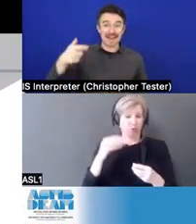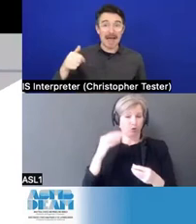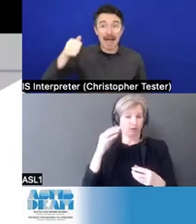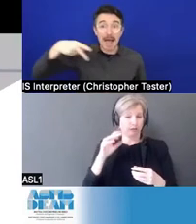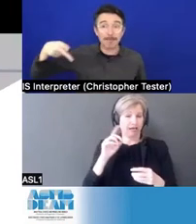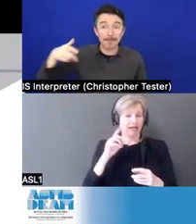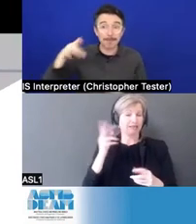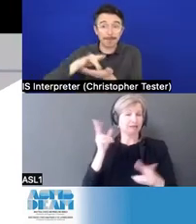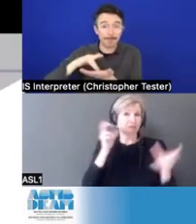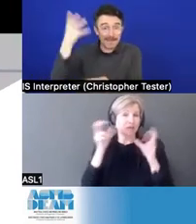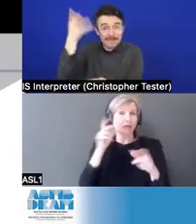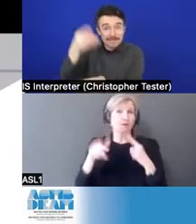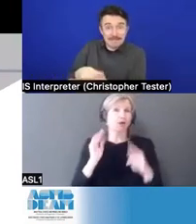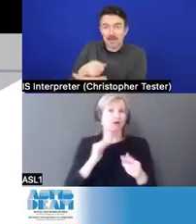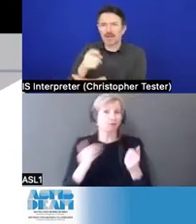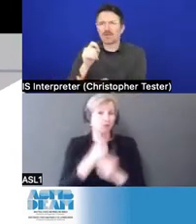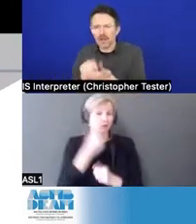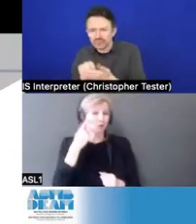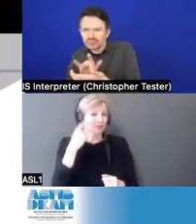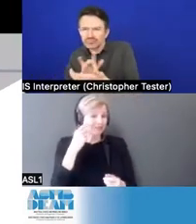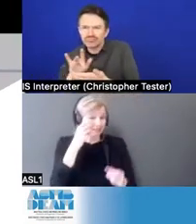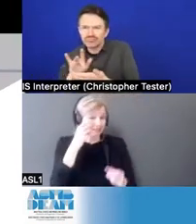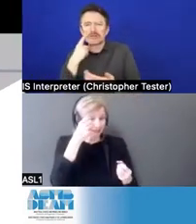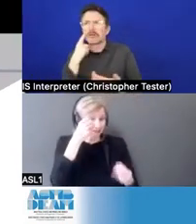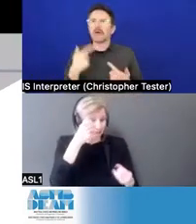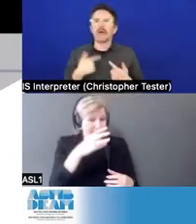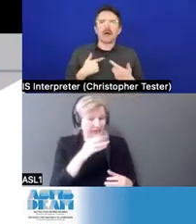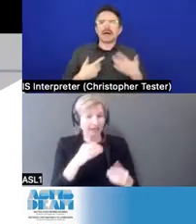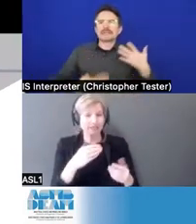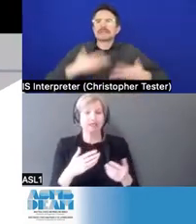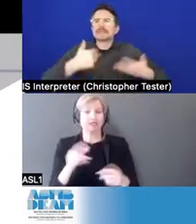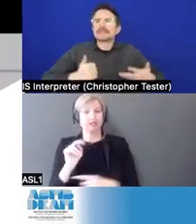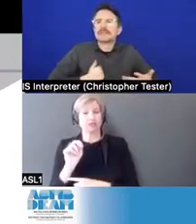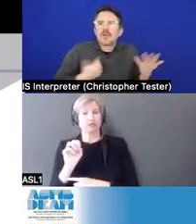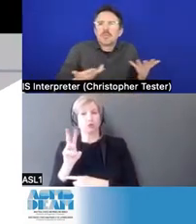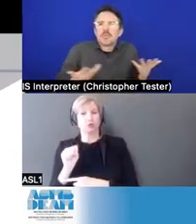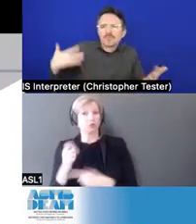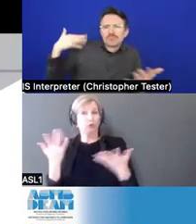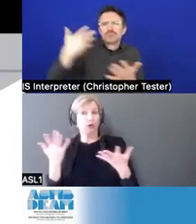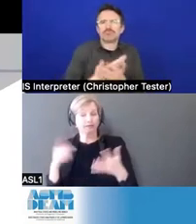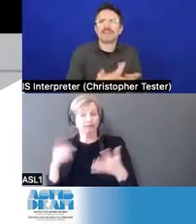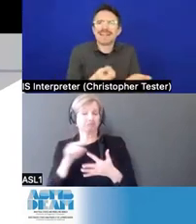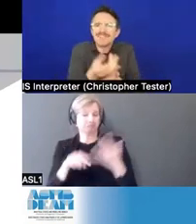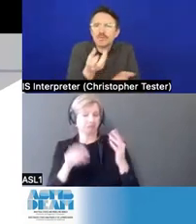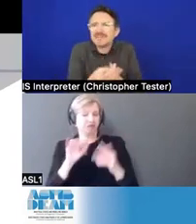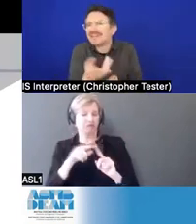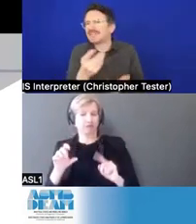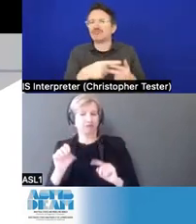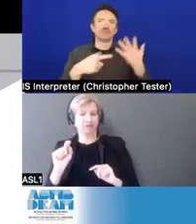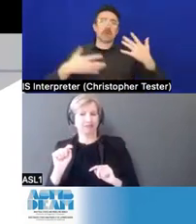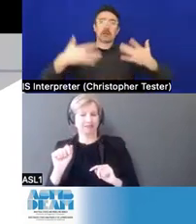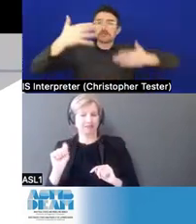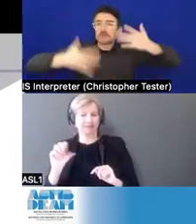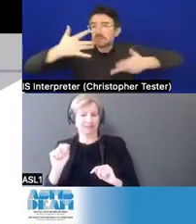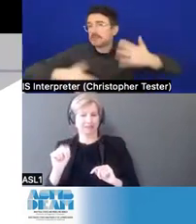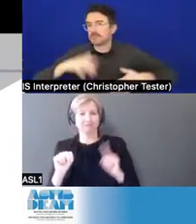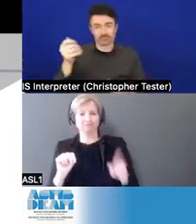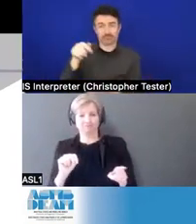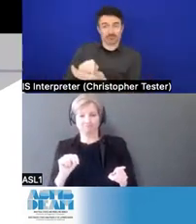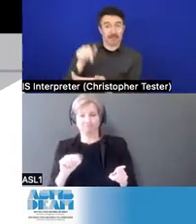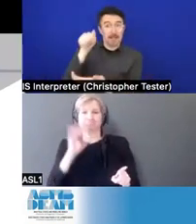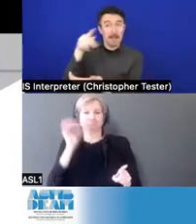findings and latest news coming from Statistics Canada. And finally, la présentation est aussi offerte